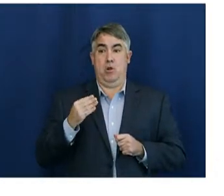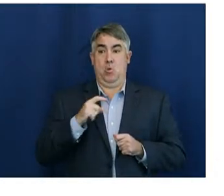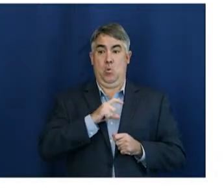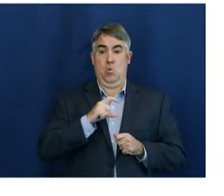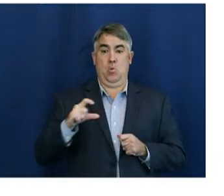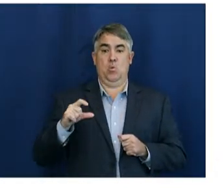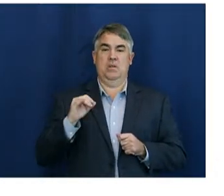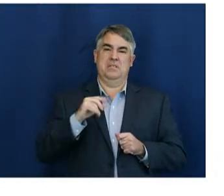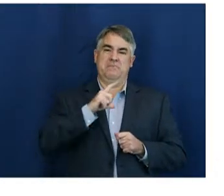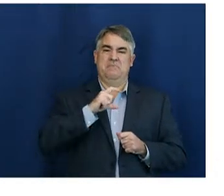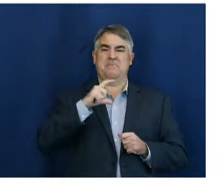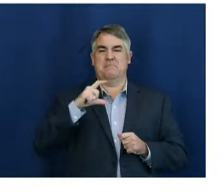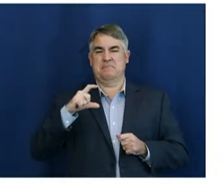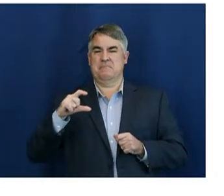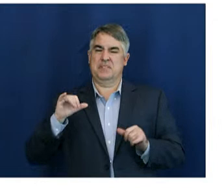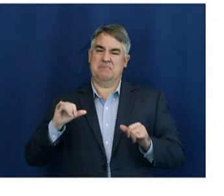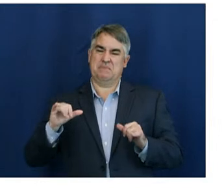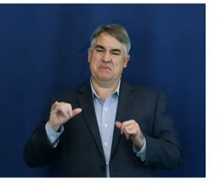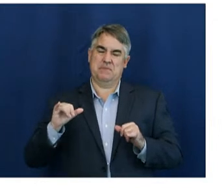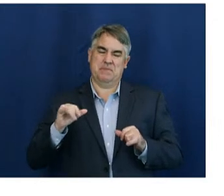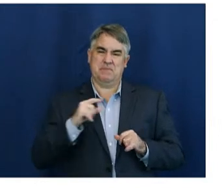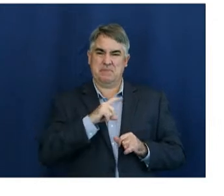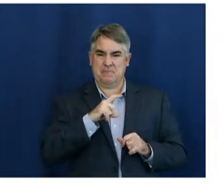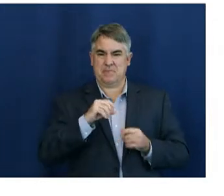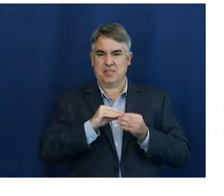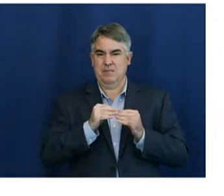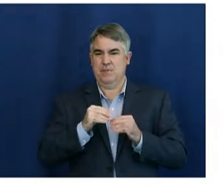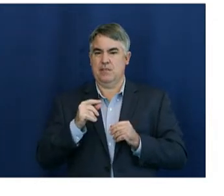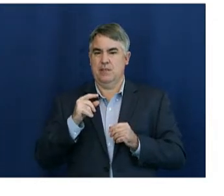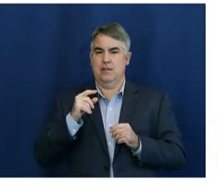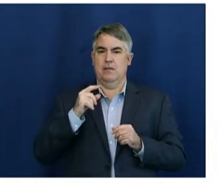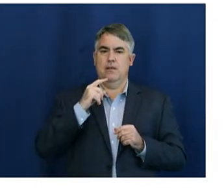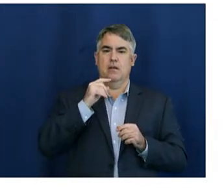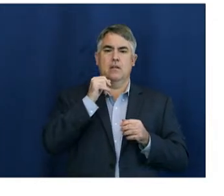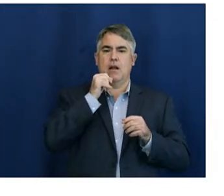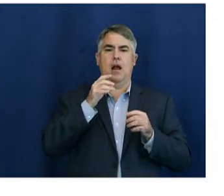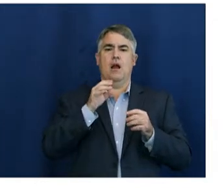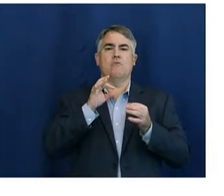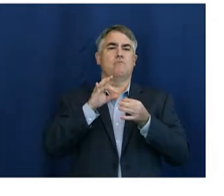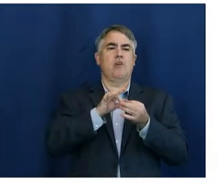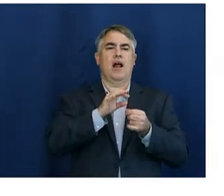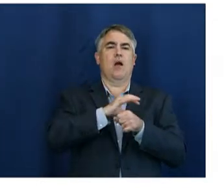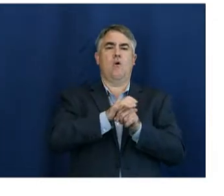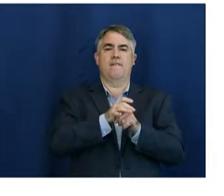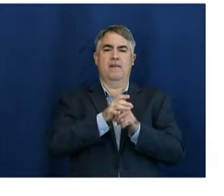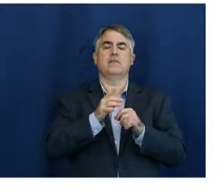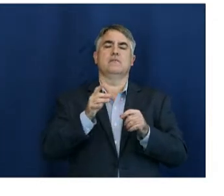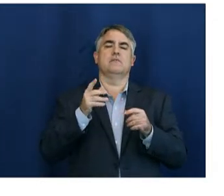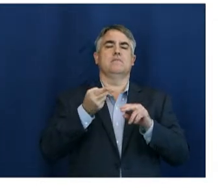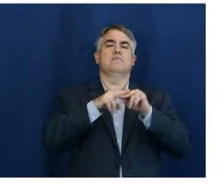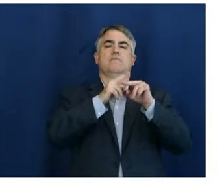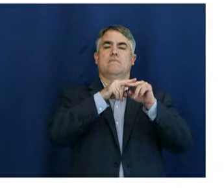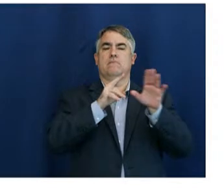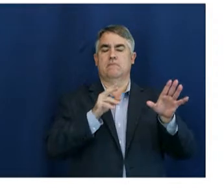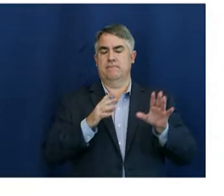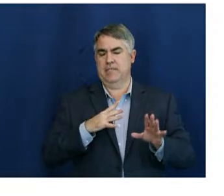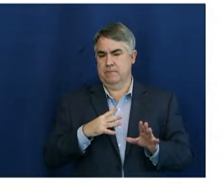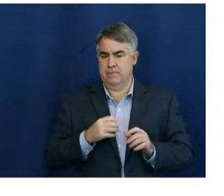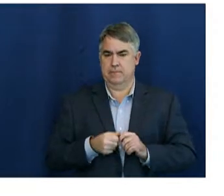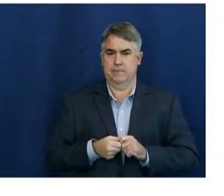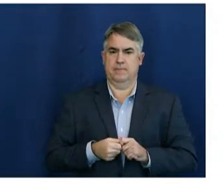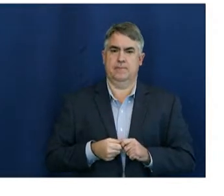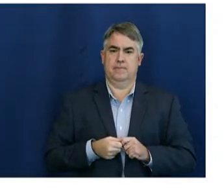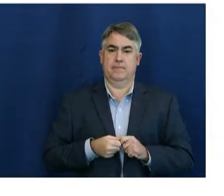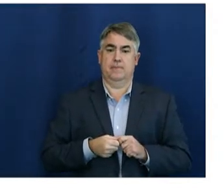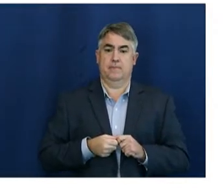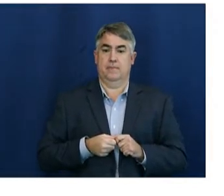steady. Non-COVID numbers are going to tick up a little bit, and then you see the staffed and immediately available. It is entirely possible that even if the COVID numbers